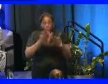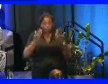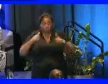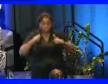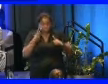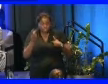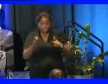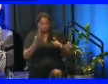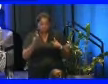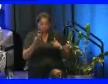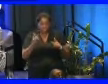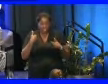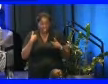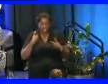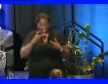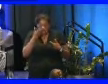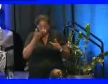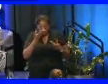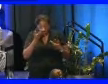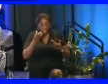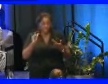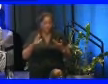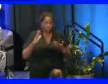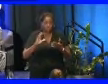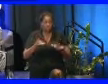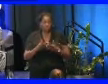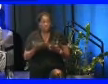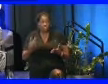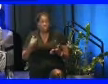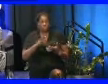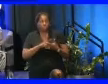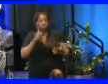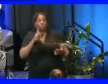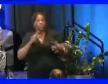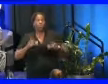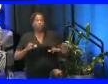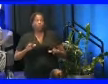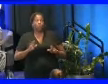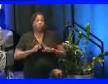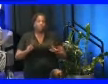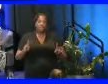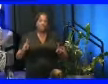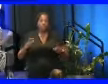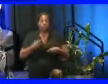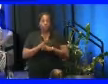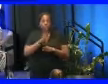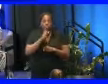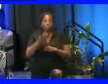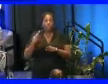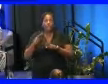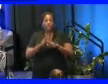you see somebody, they have an odor or they're doing things and you be reluctant. Oh, wow. But I walk with